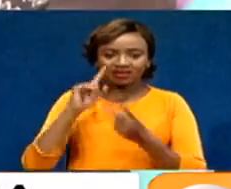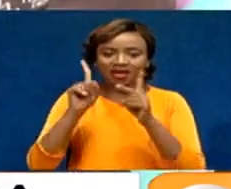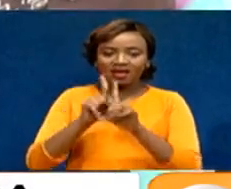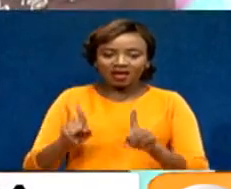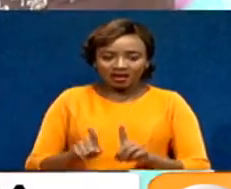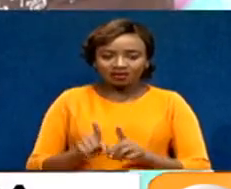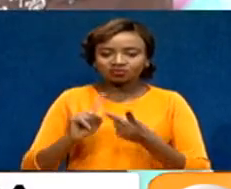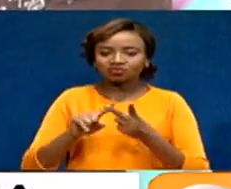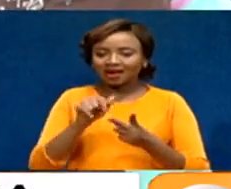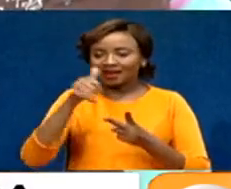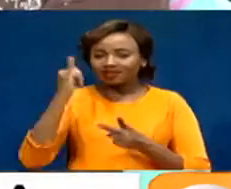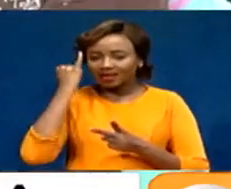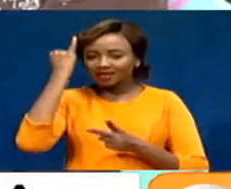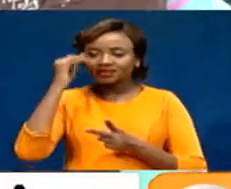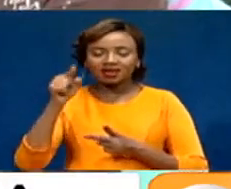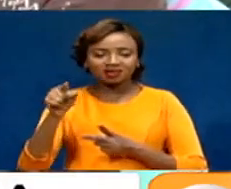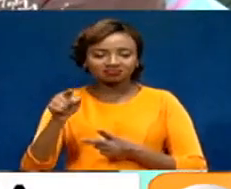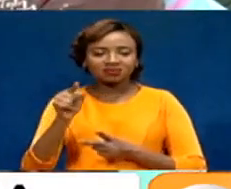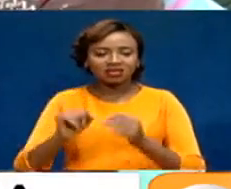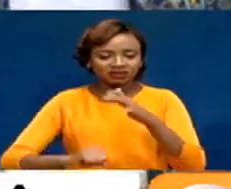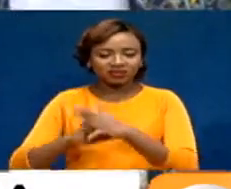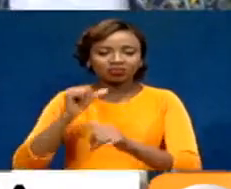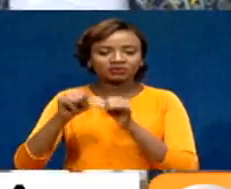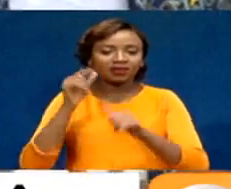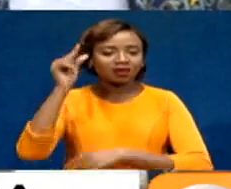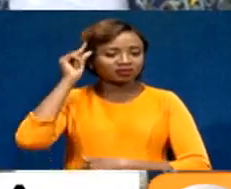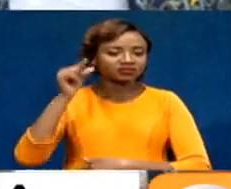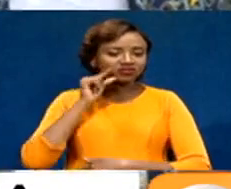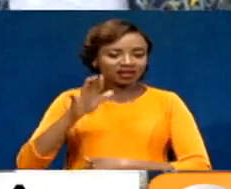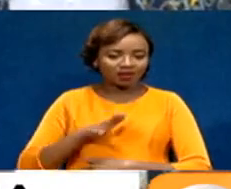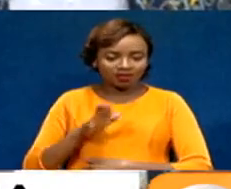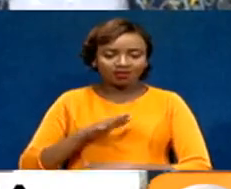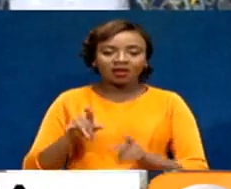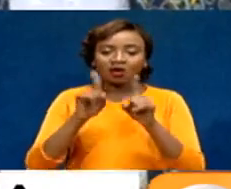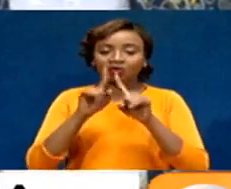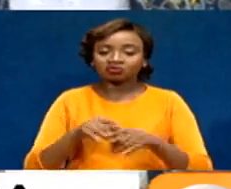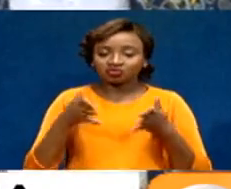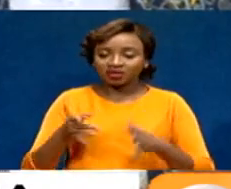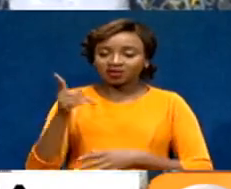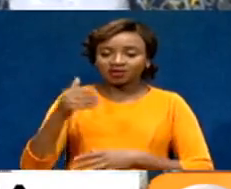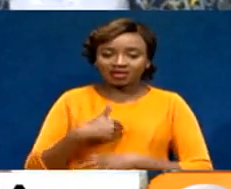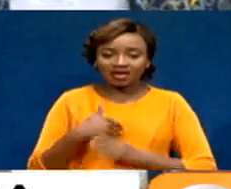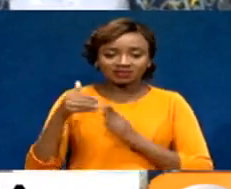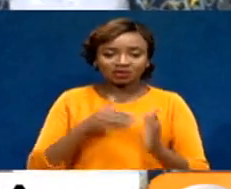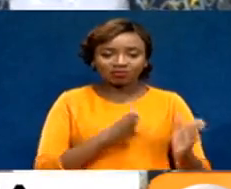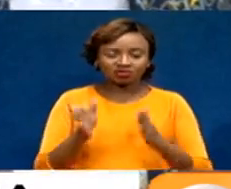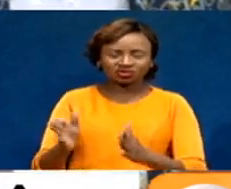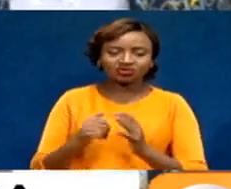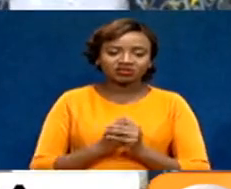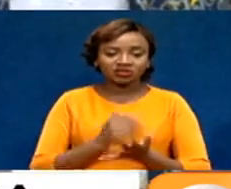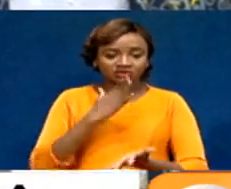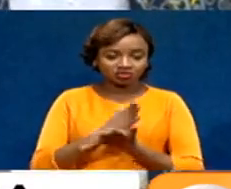which also was about gender women. And now he has the opportunity to